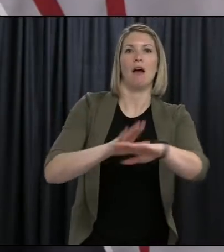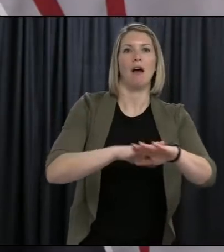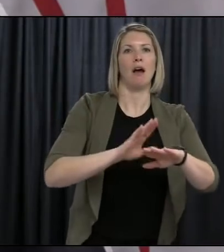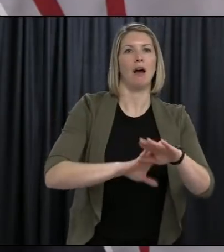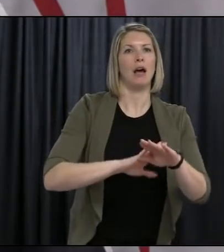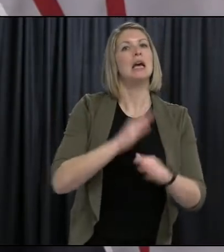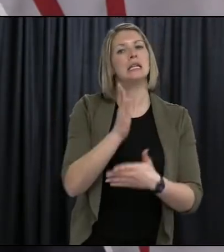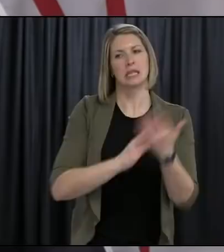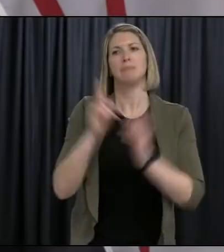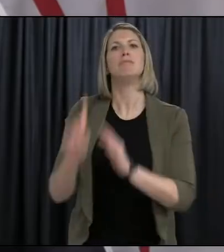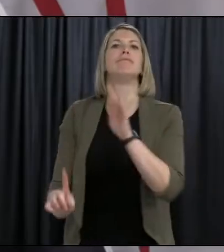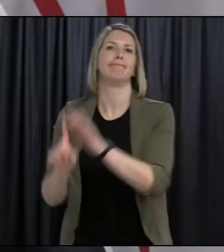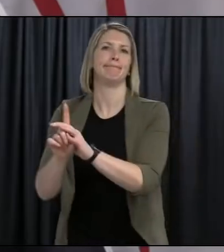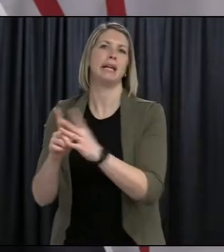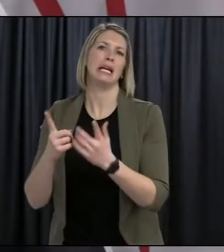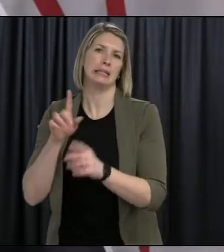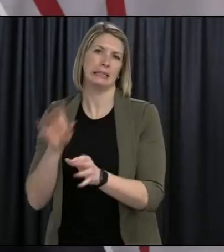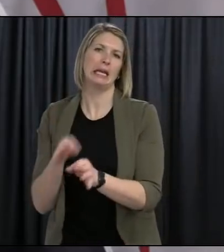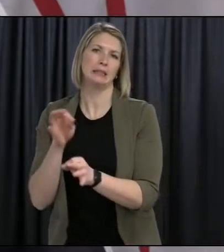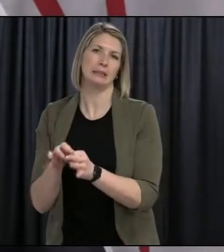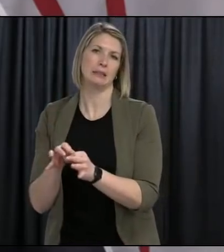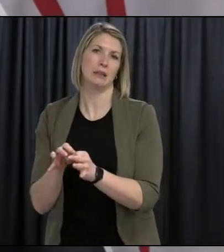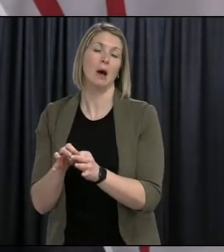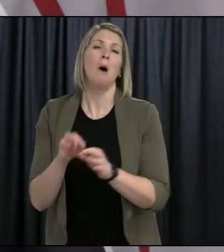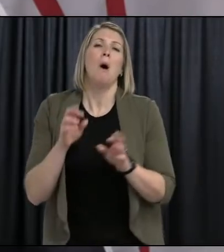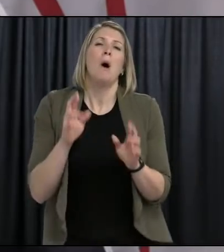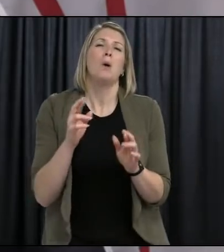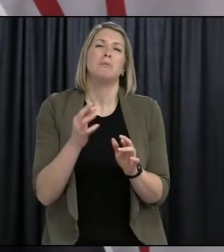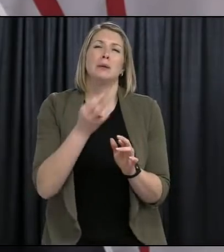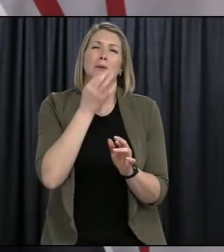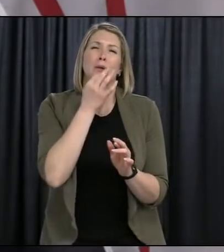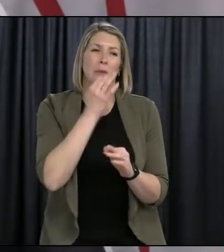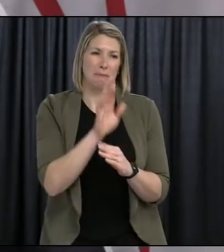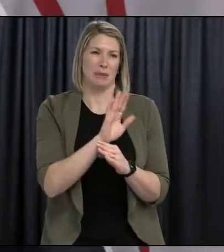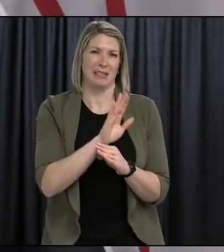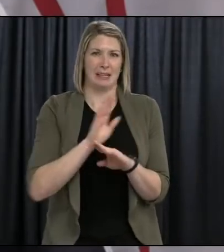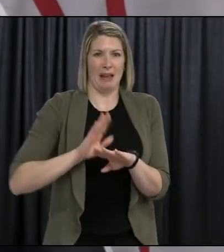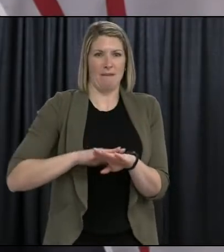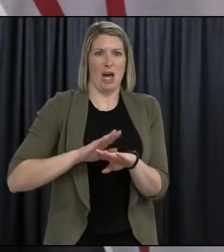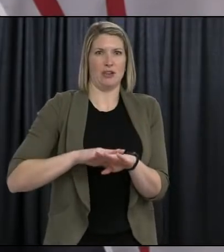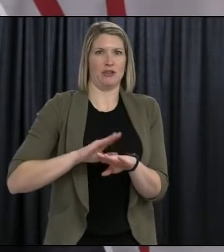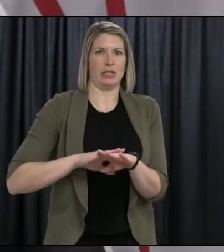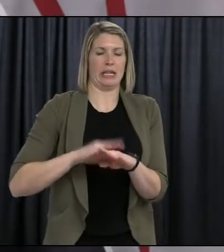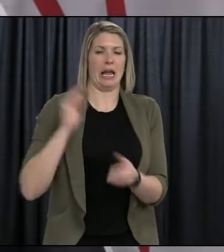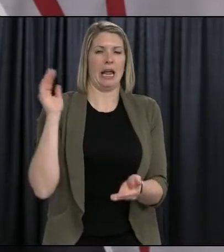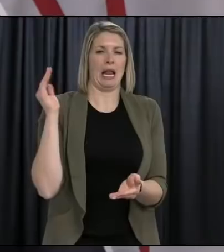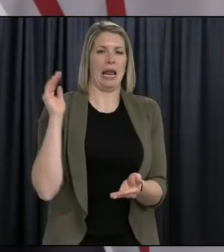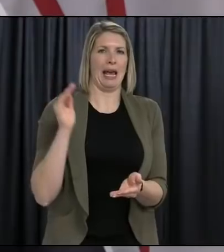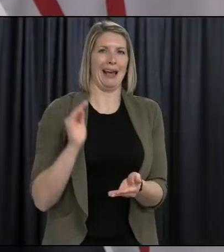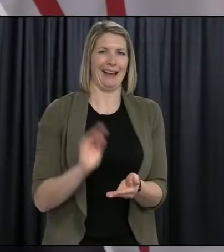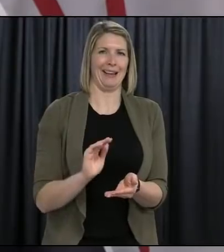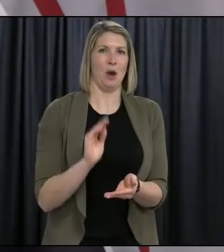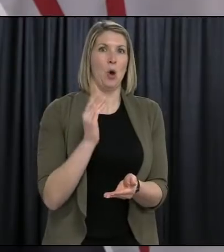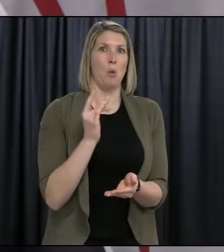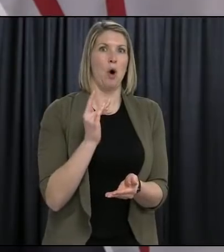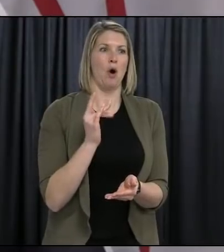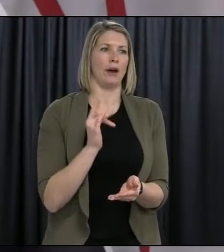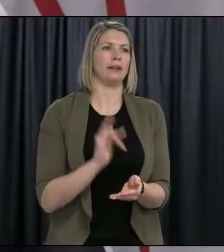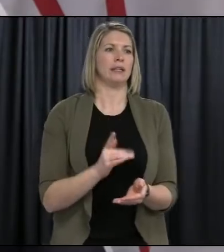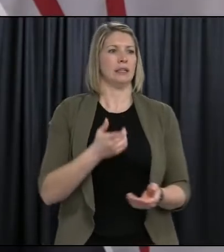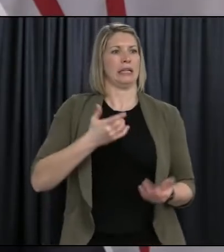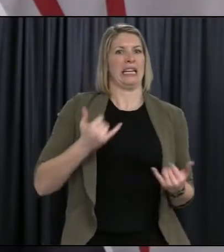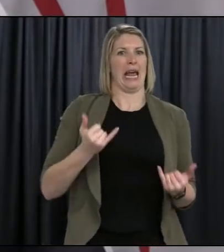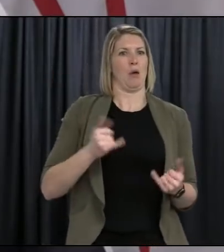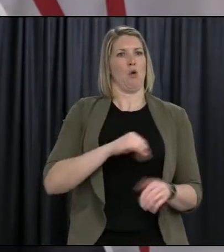will continue. I mean, hopefully the advisory part will start to go down now as we've proceed longer into our public health restrictions,